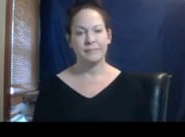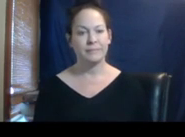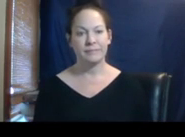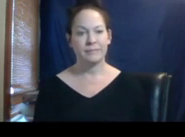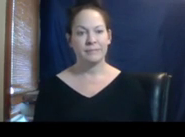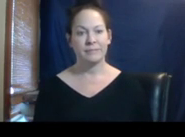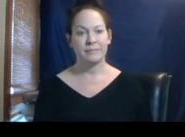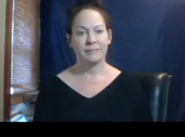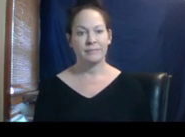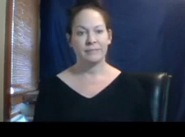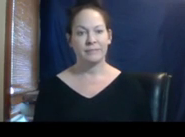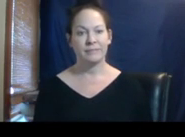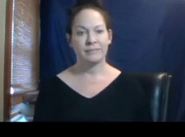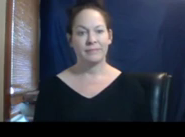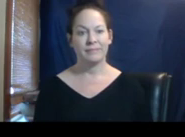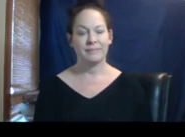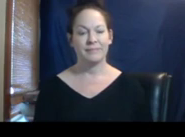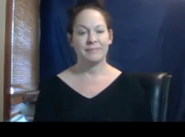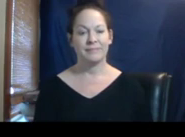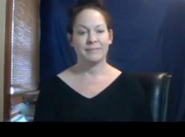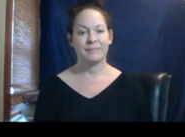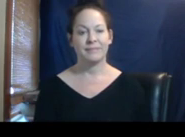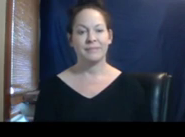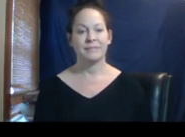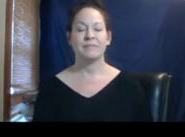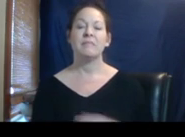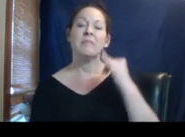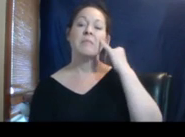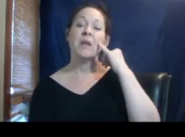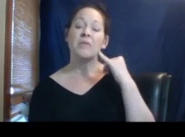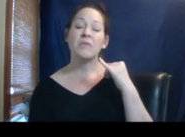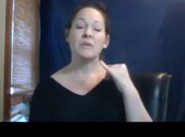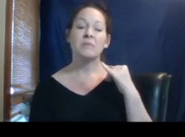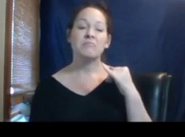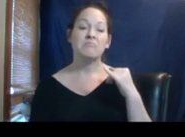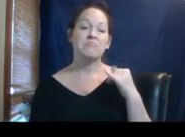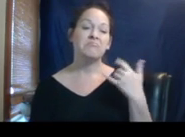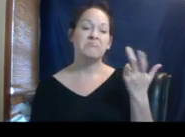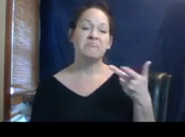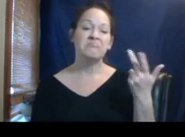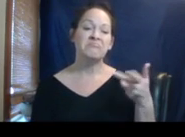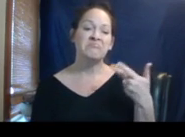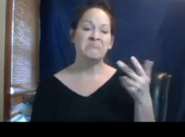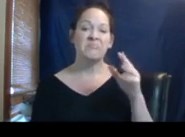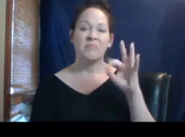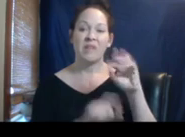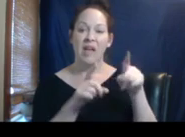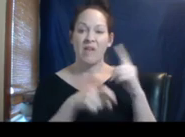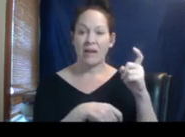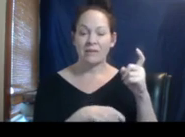It's a factor that made this. But let's say I was to divide f of